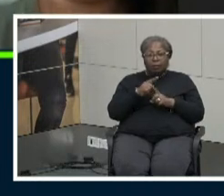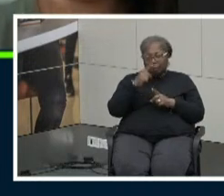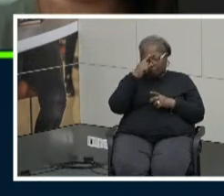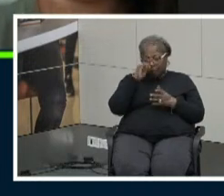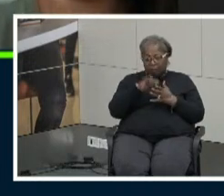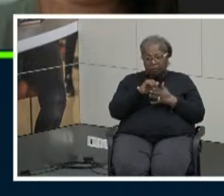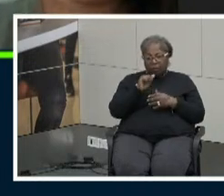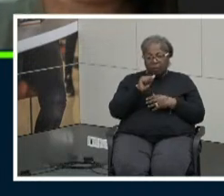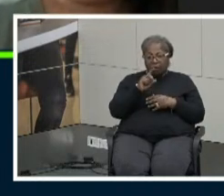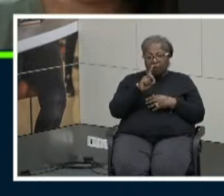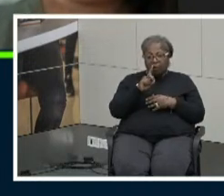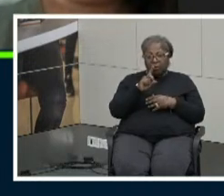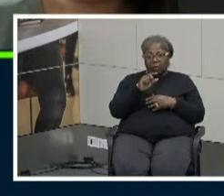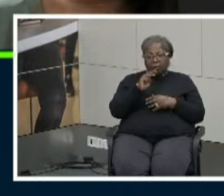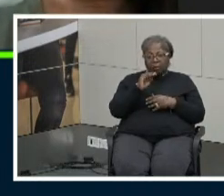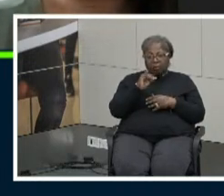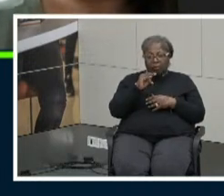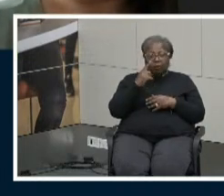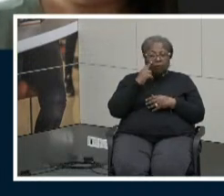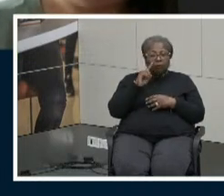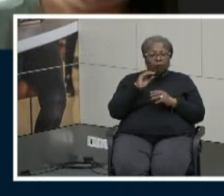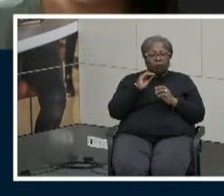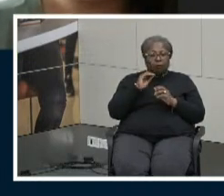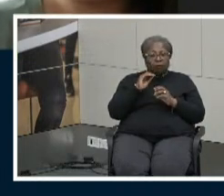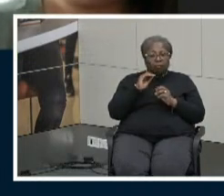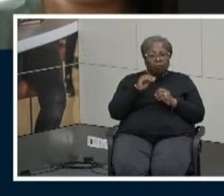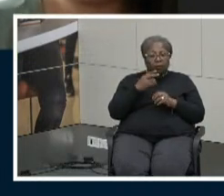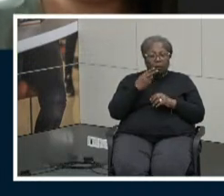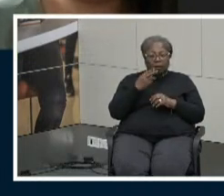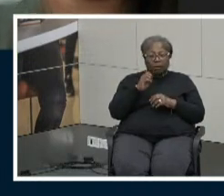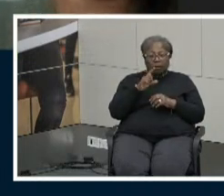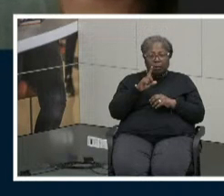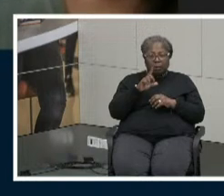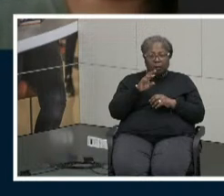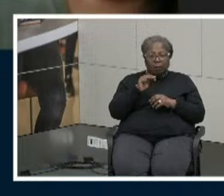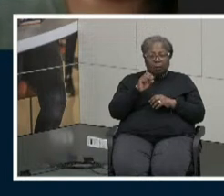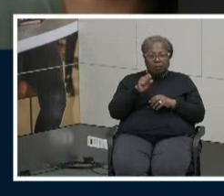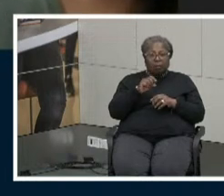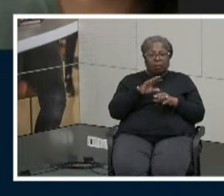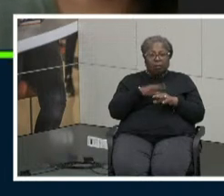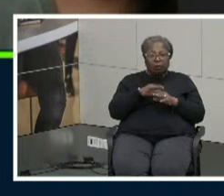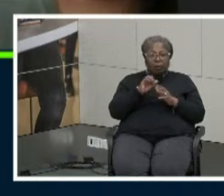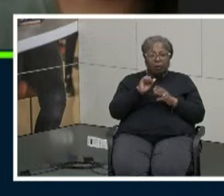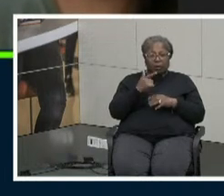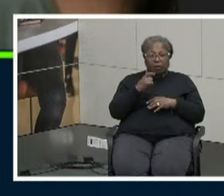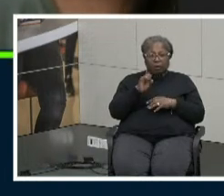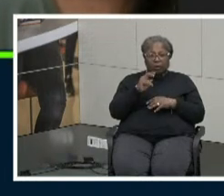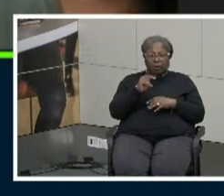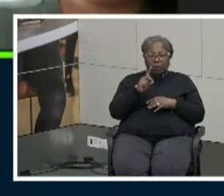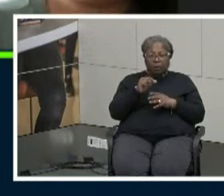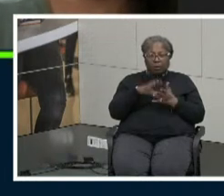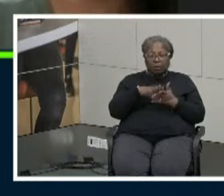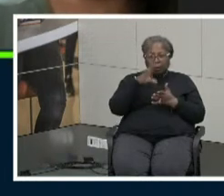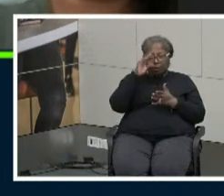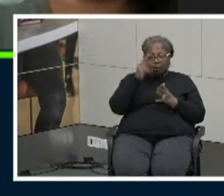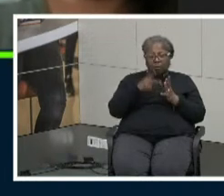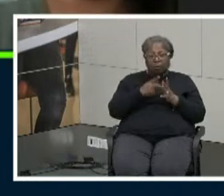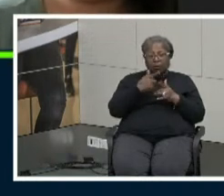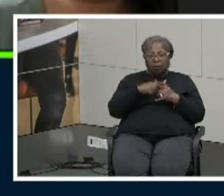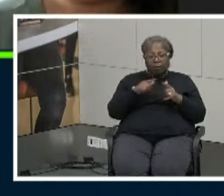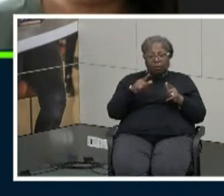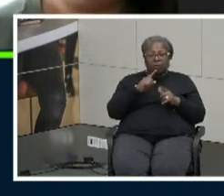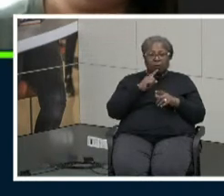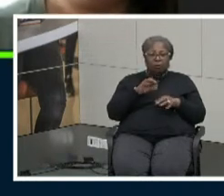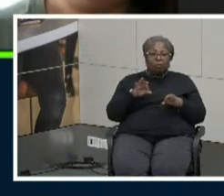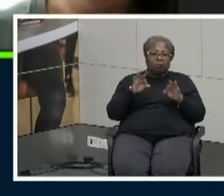administration for putting Helms and waren items on the agenda learning two languages is an